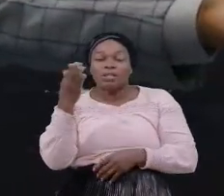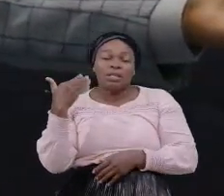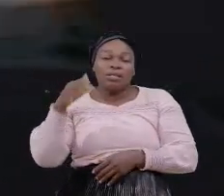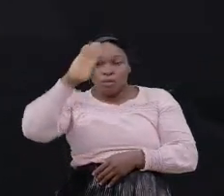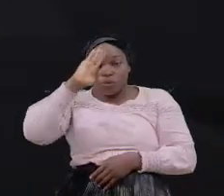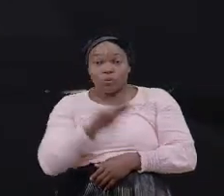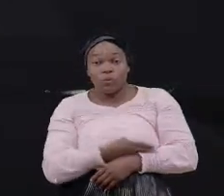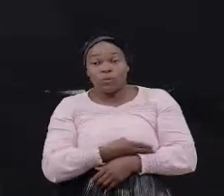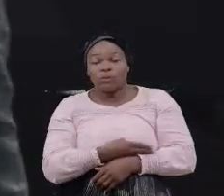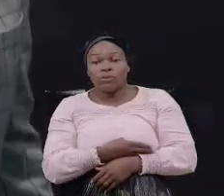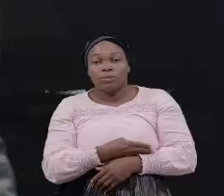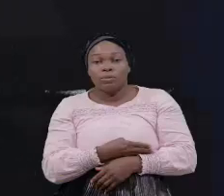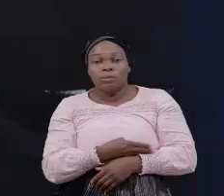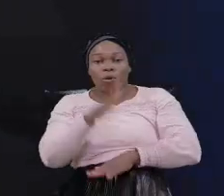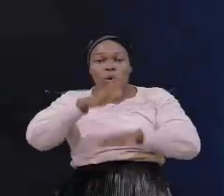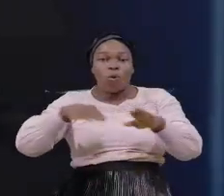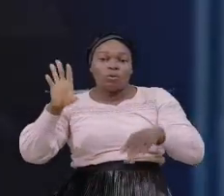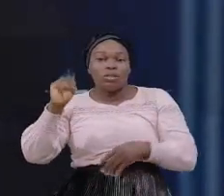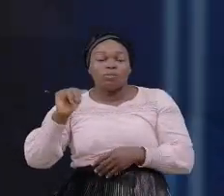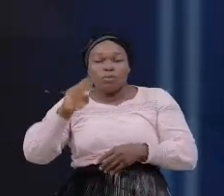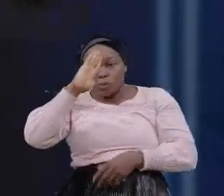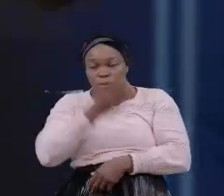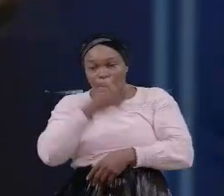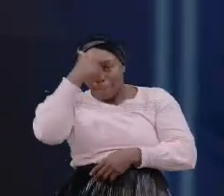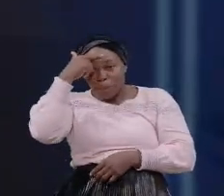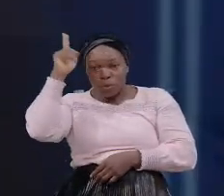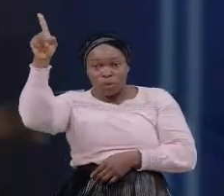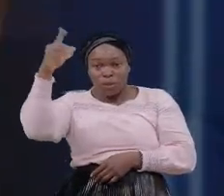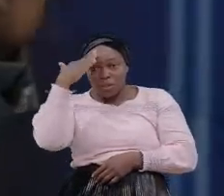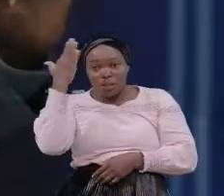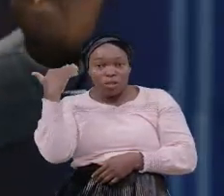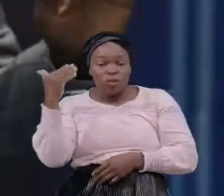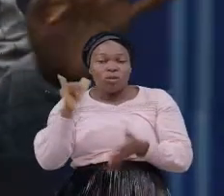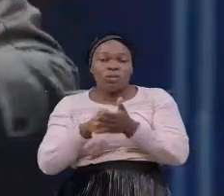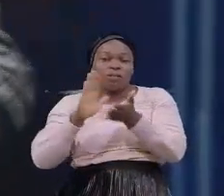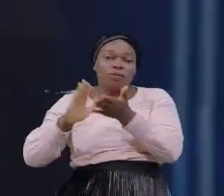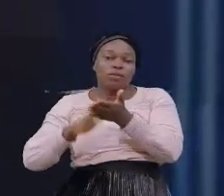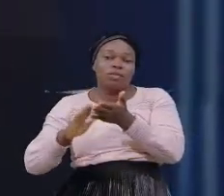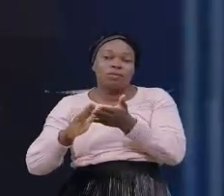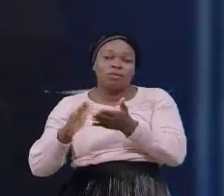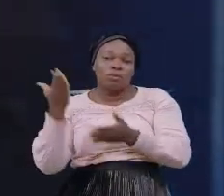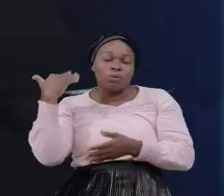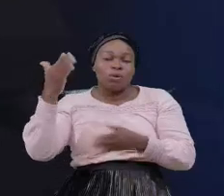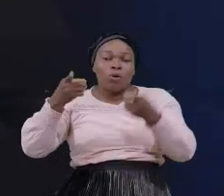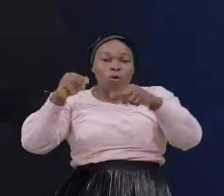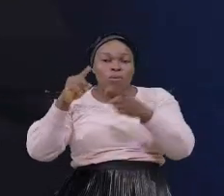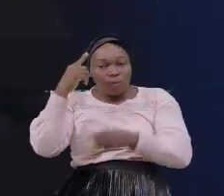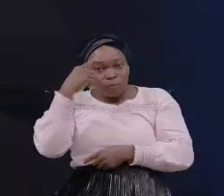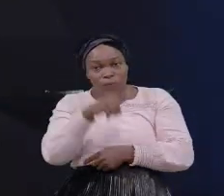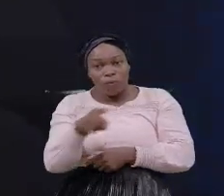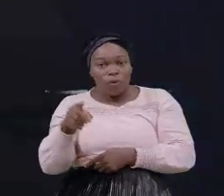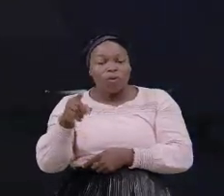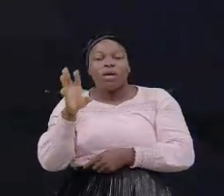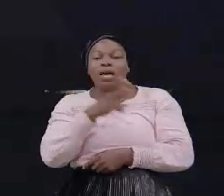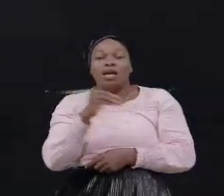son because he knew forgiveness was coming to him. Otherwise, if forgiveness was not coming,